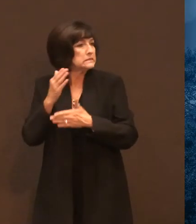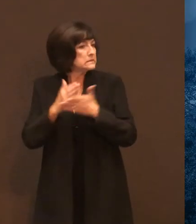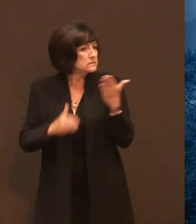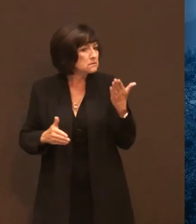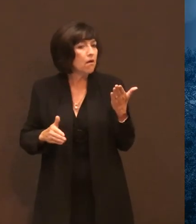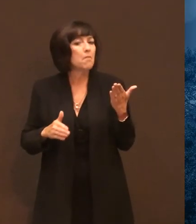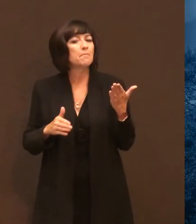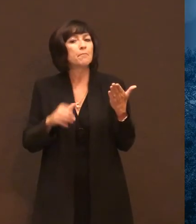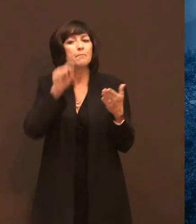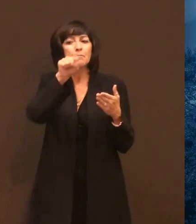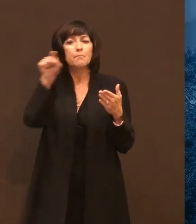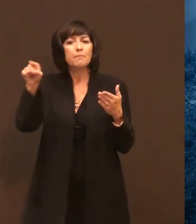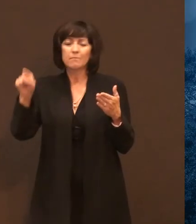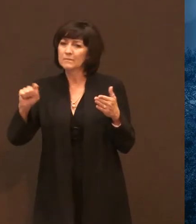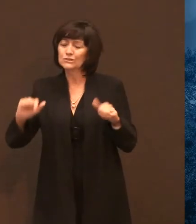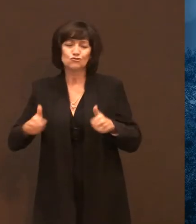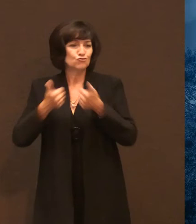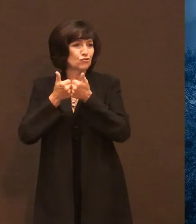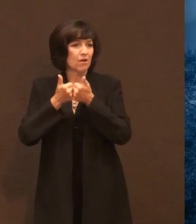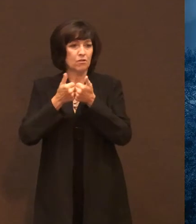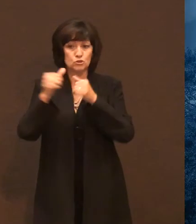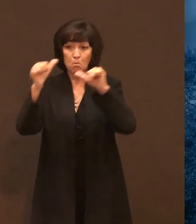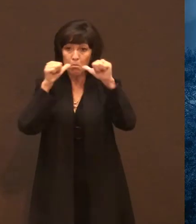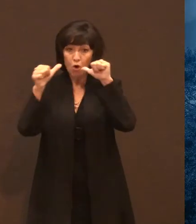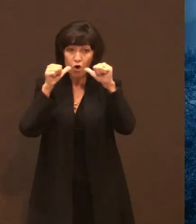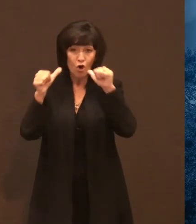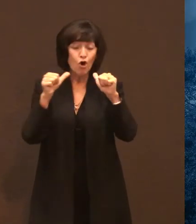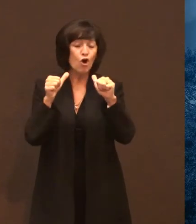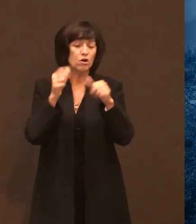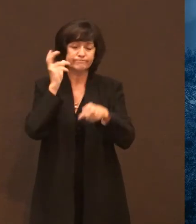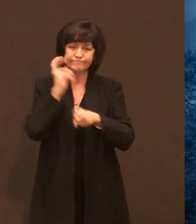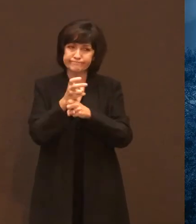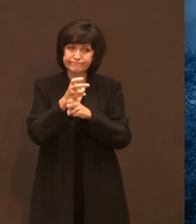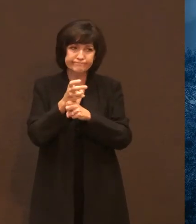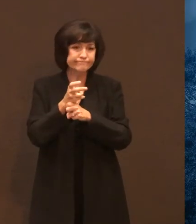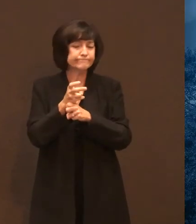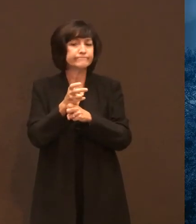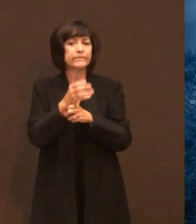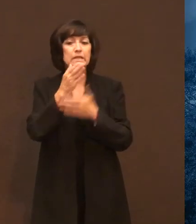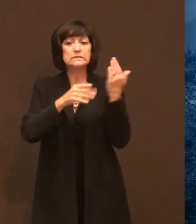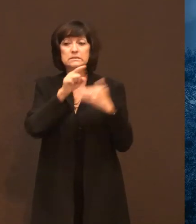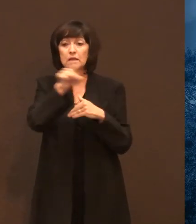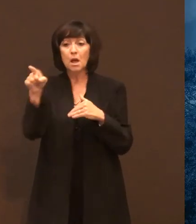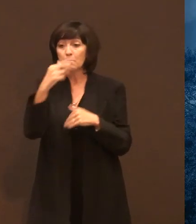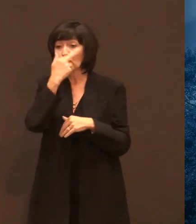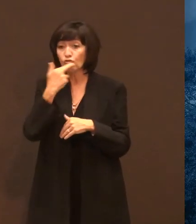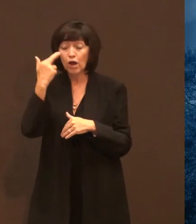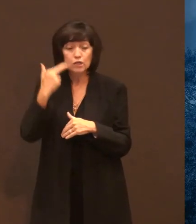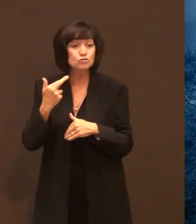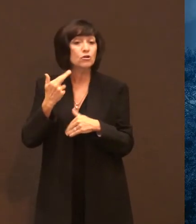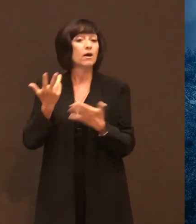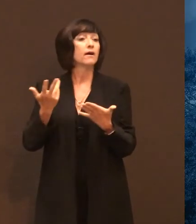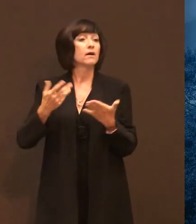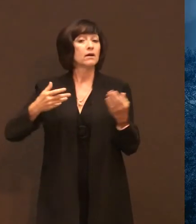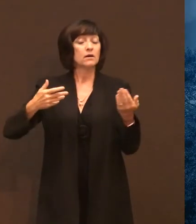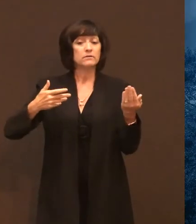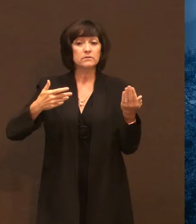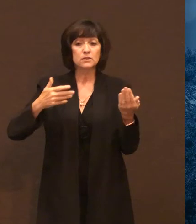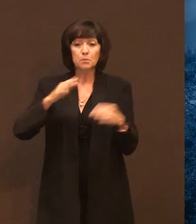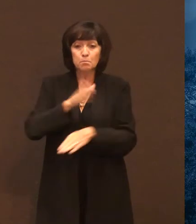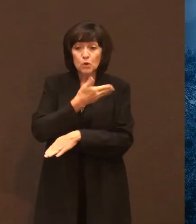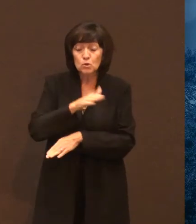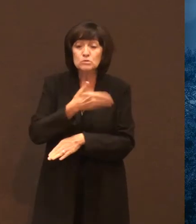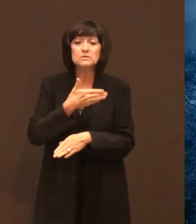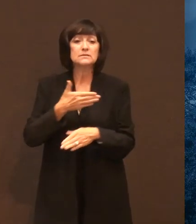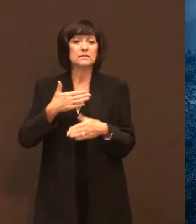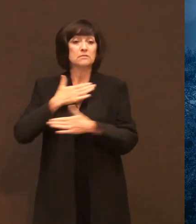and restaurants. And if you're seeing outbreaks, it's actually the evidence is there with people who work in restaurants and bars